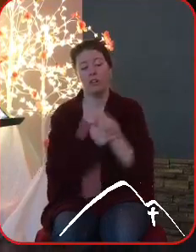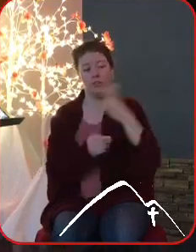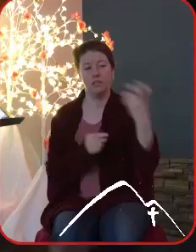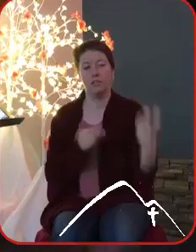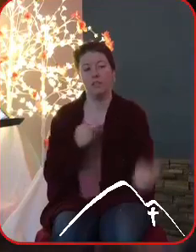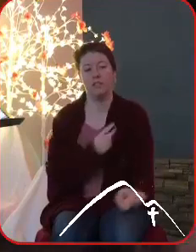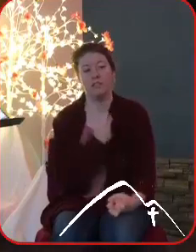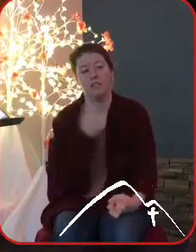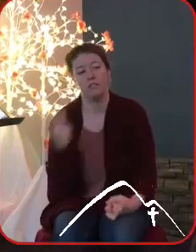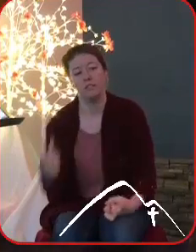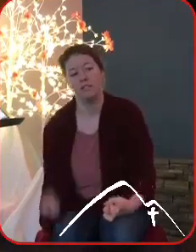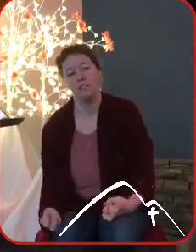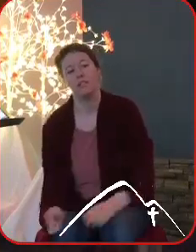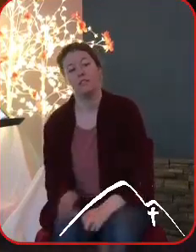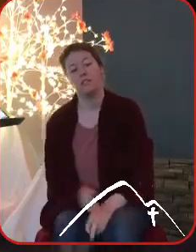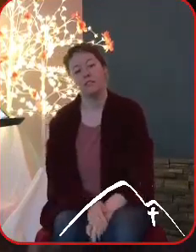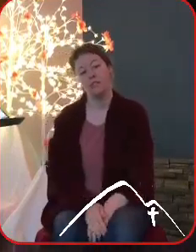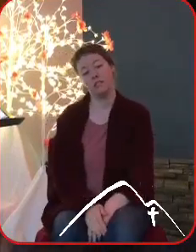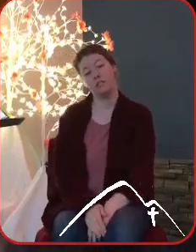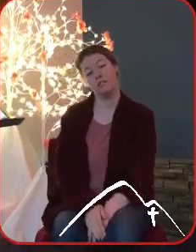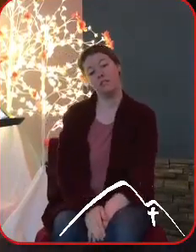sinking.